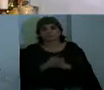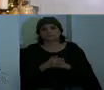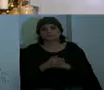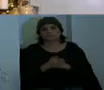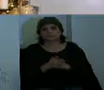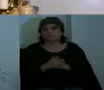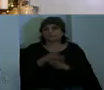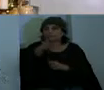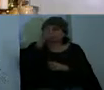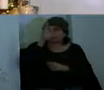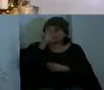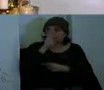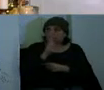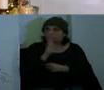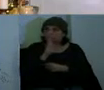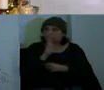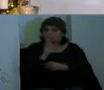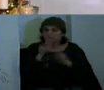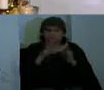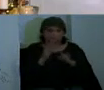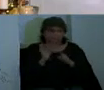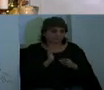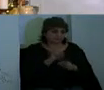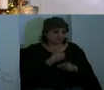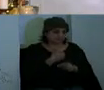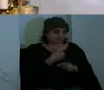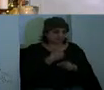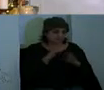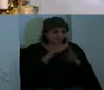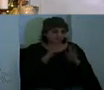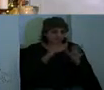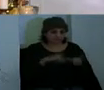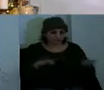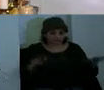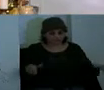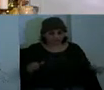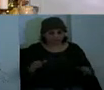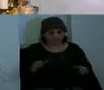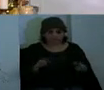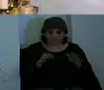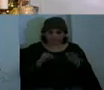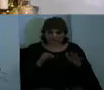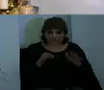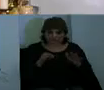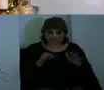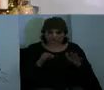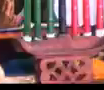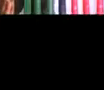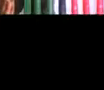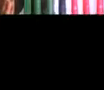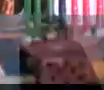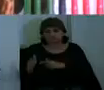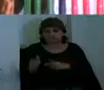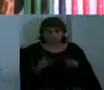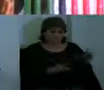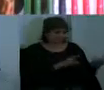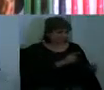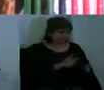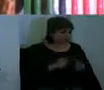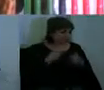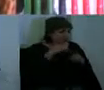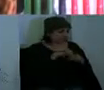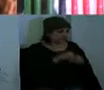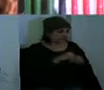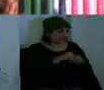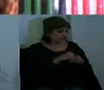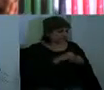O God, when our children are cut down in violence, when our people live in poverty,